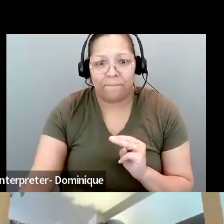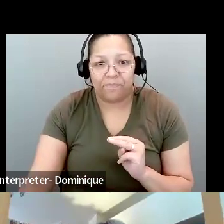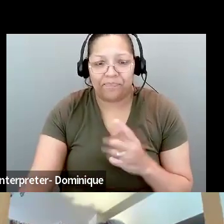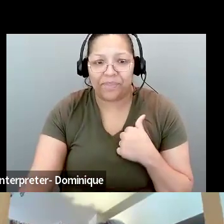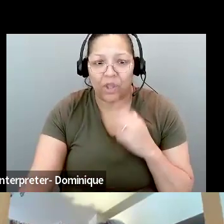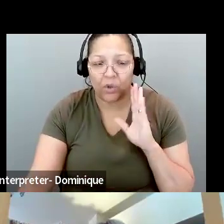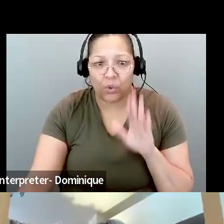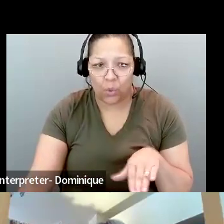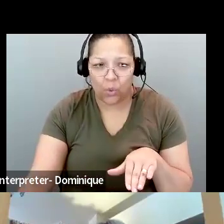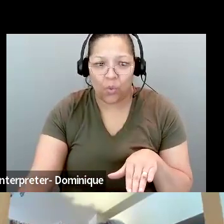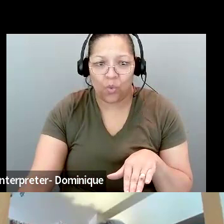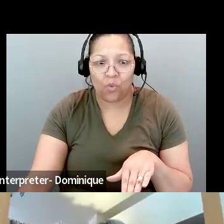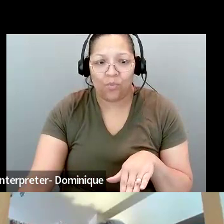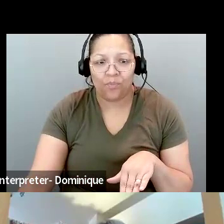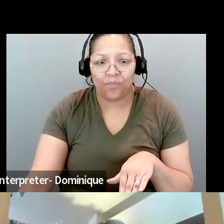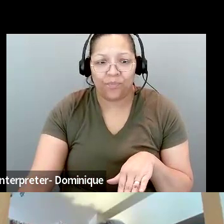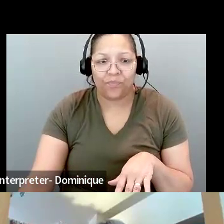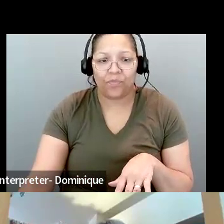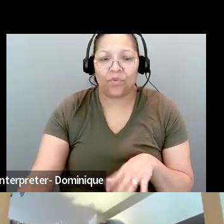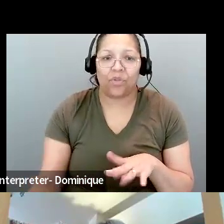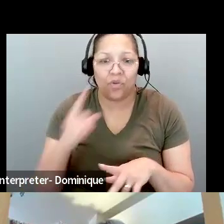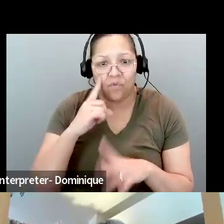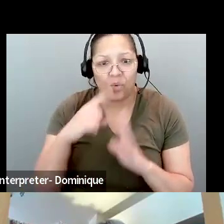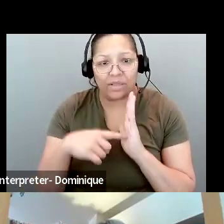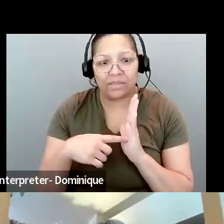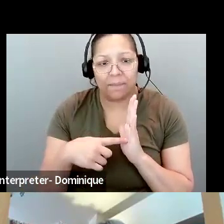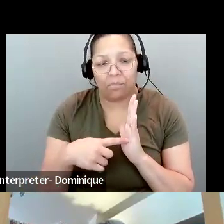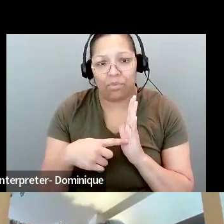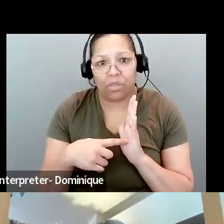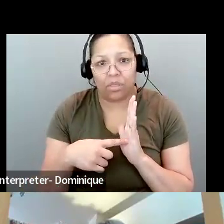know that, for example,